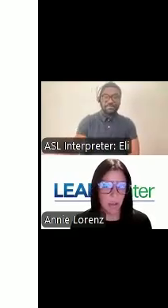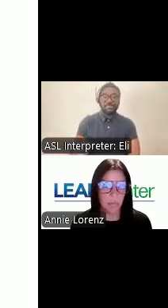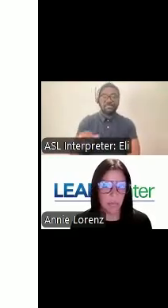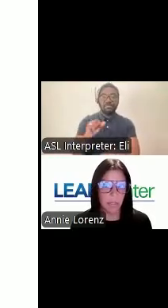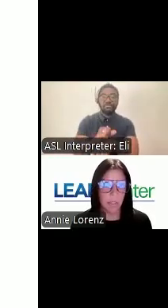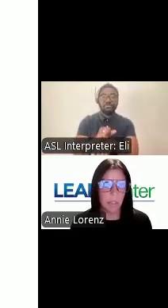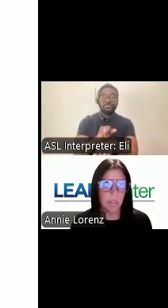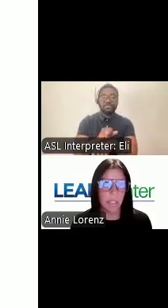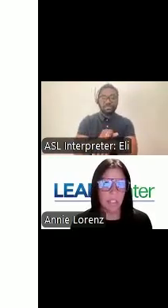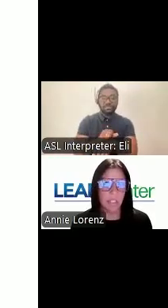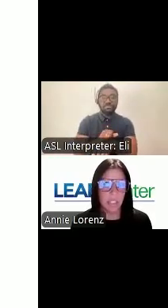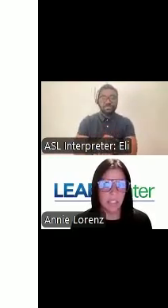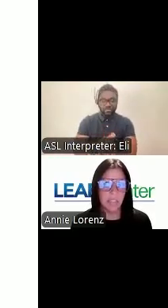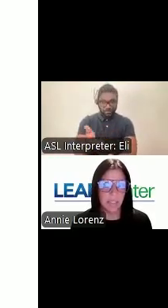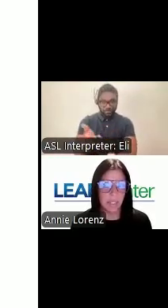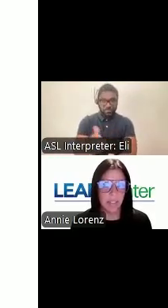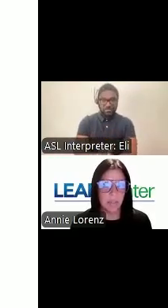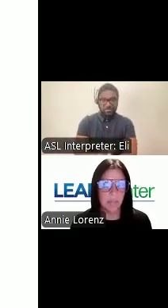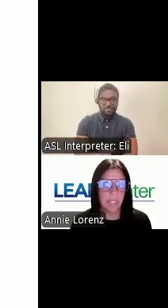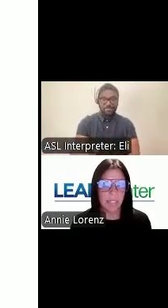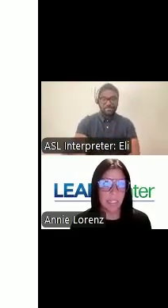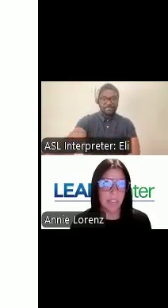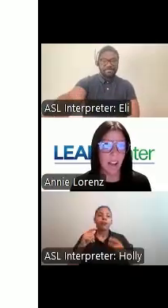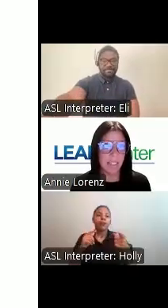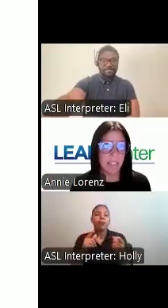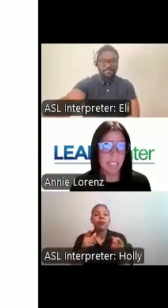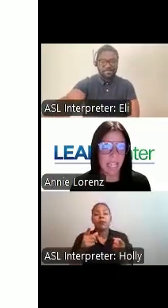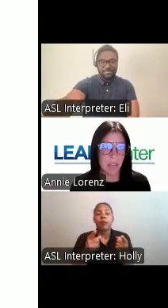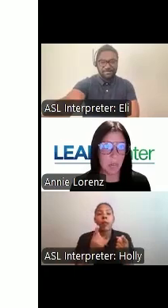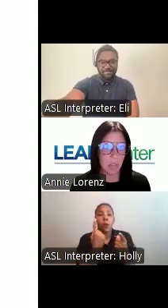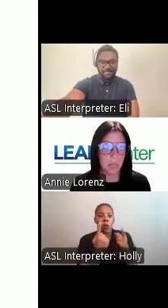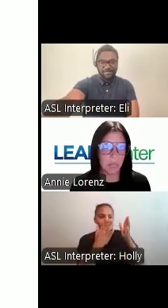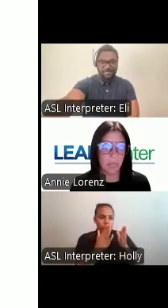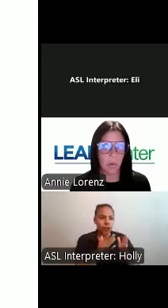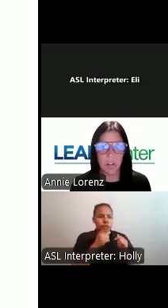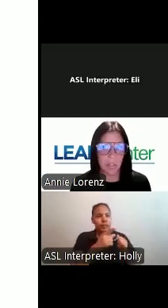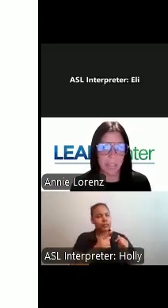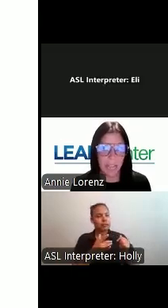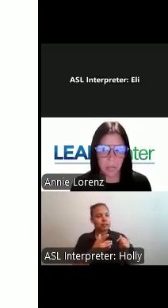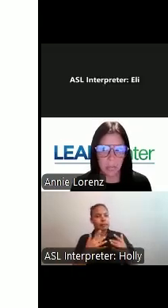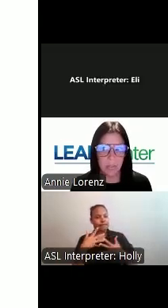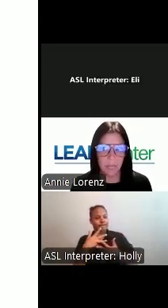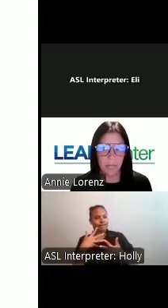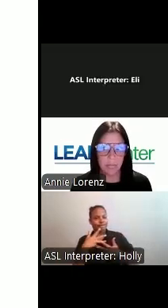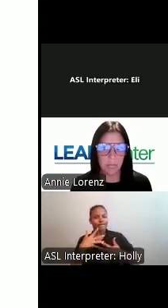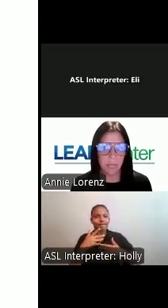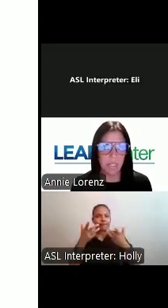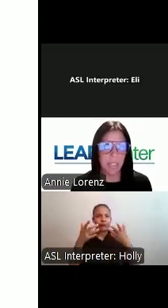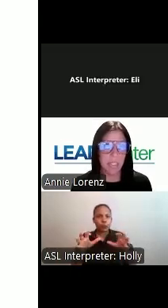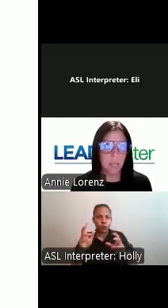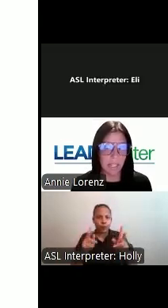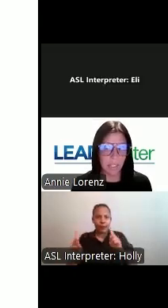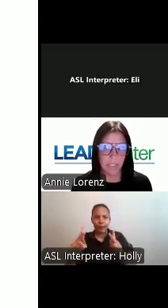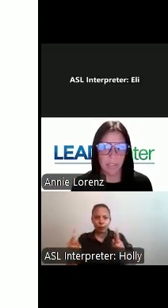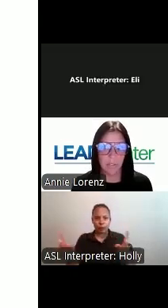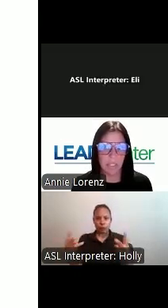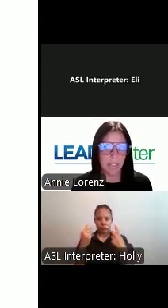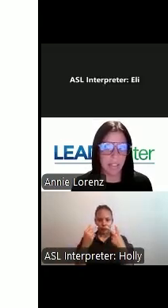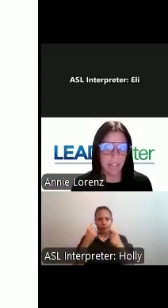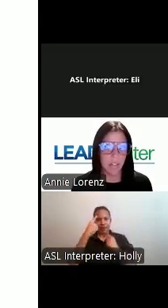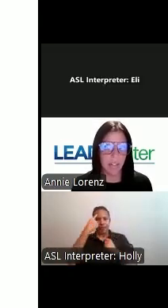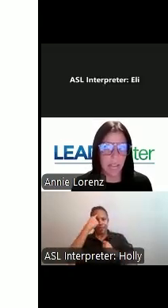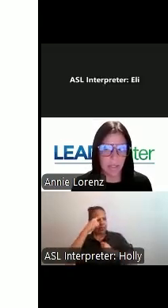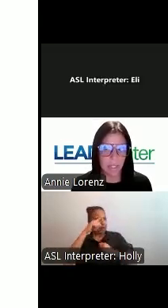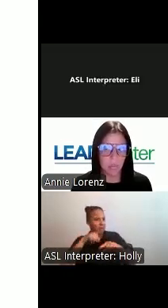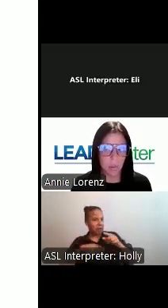seeking help because she feared being seen as unstable or unreliable, especially when